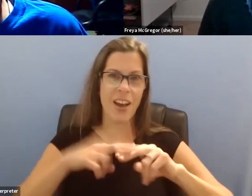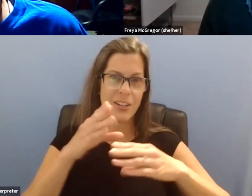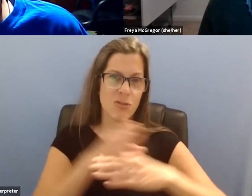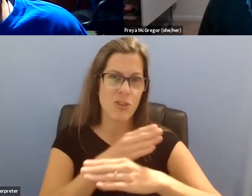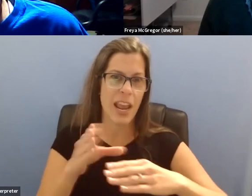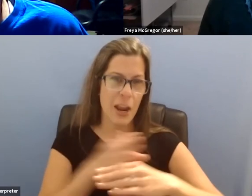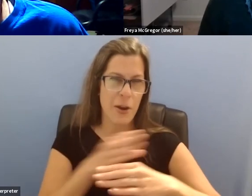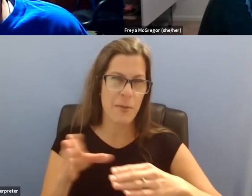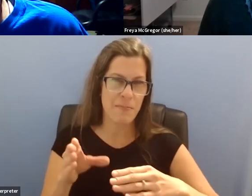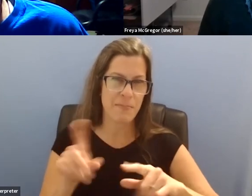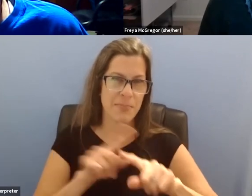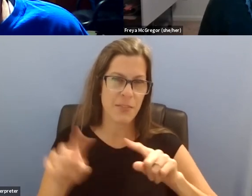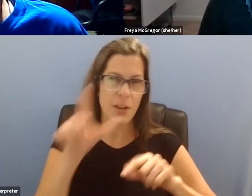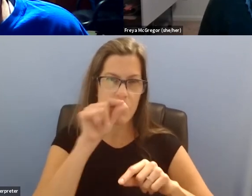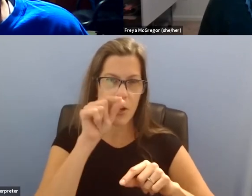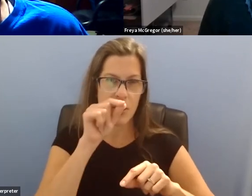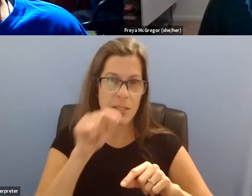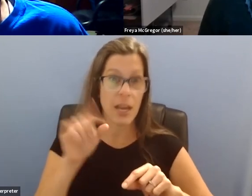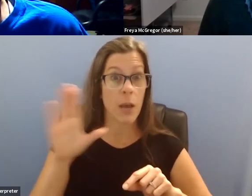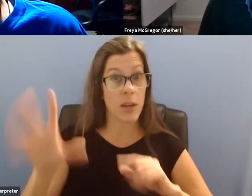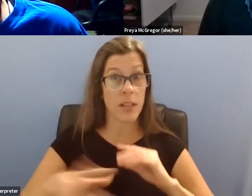chat, another link. There's some, um,